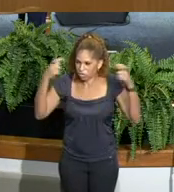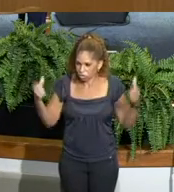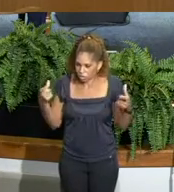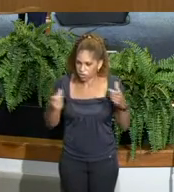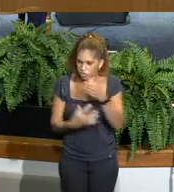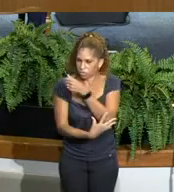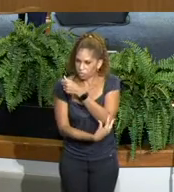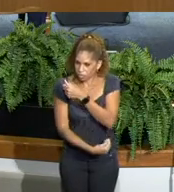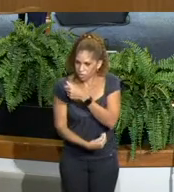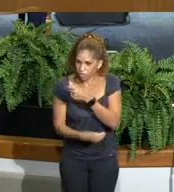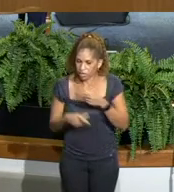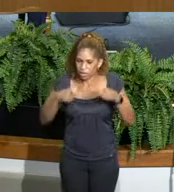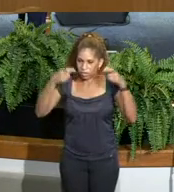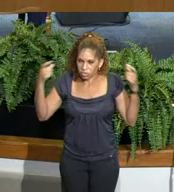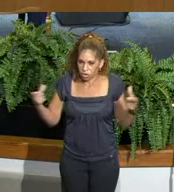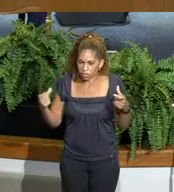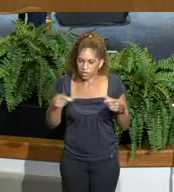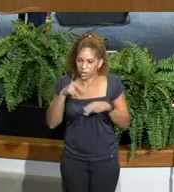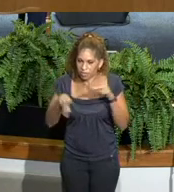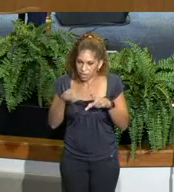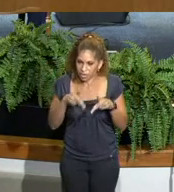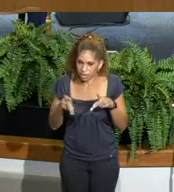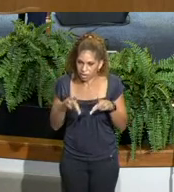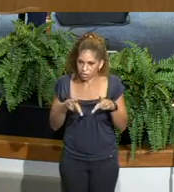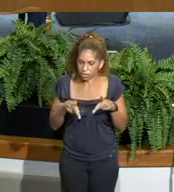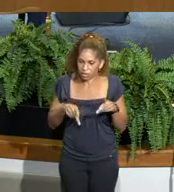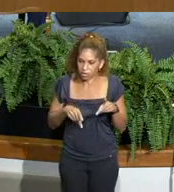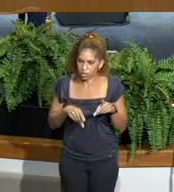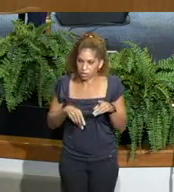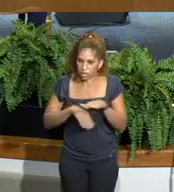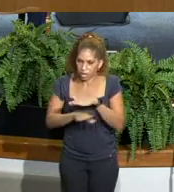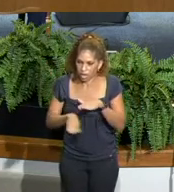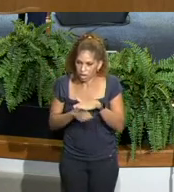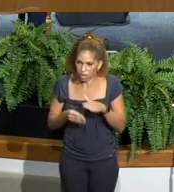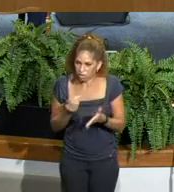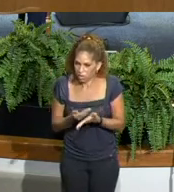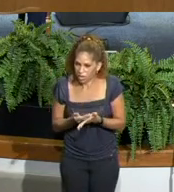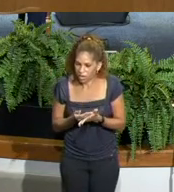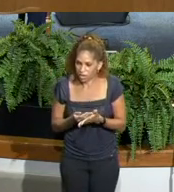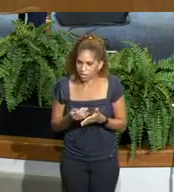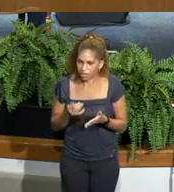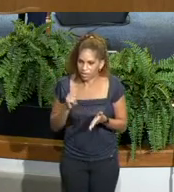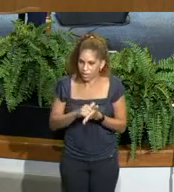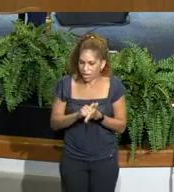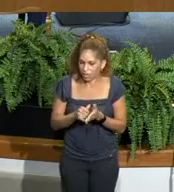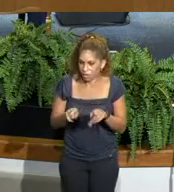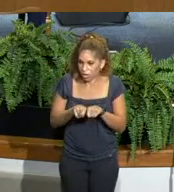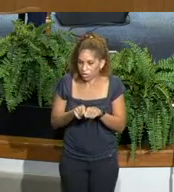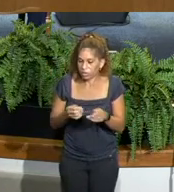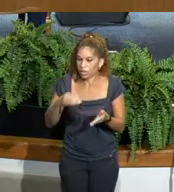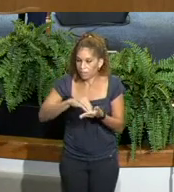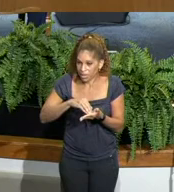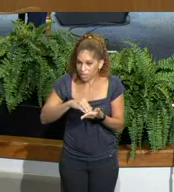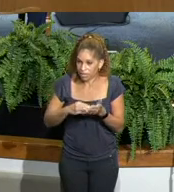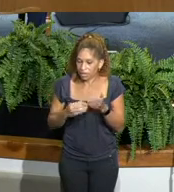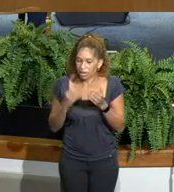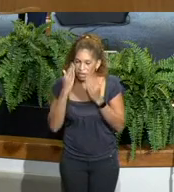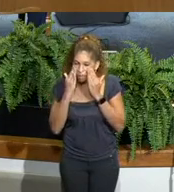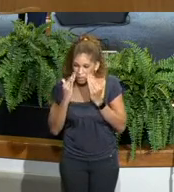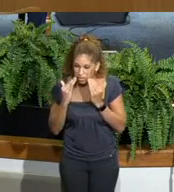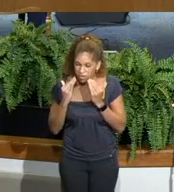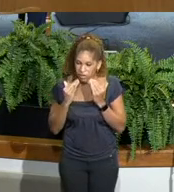poverty and so many folk with low wealth that it has also, in the midst of the misery, produced